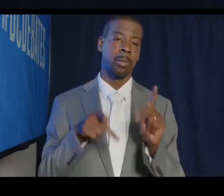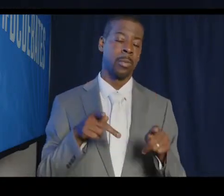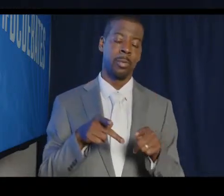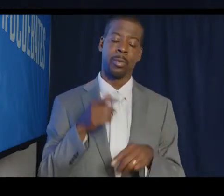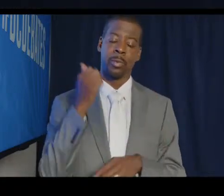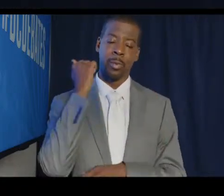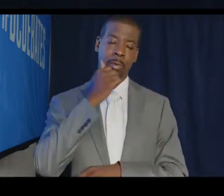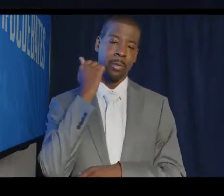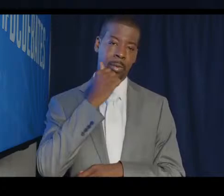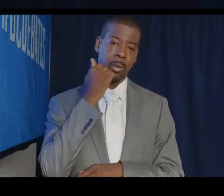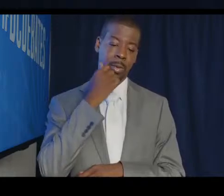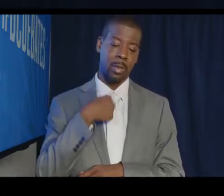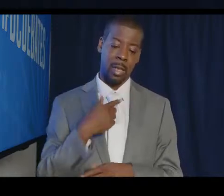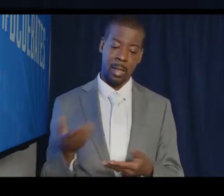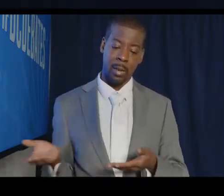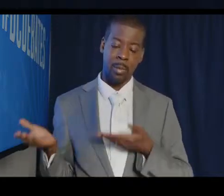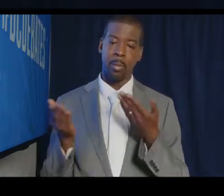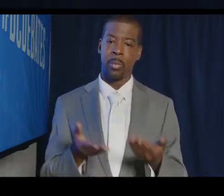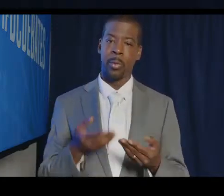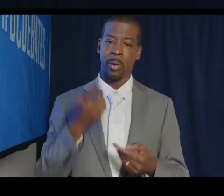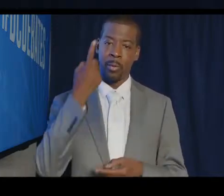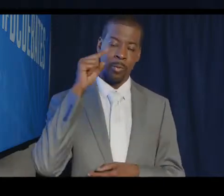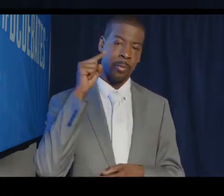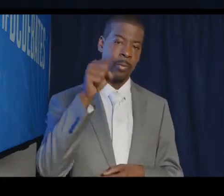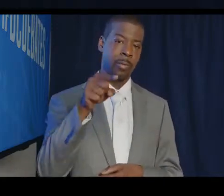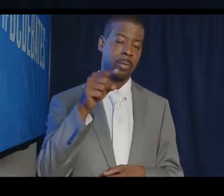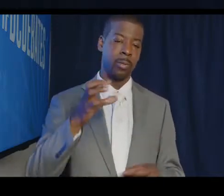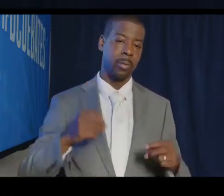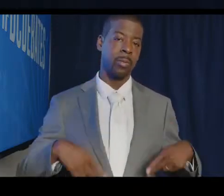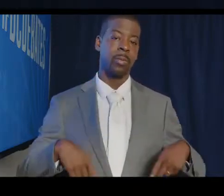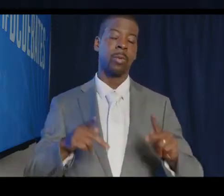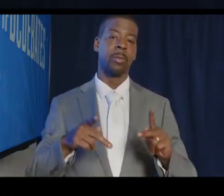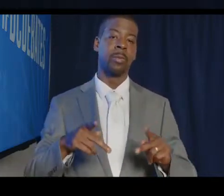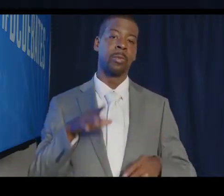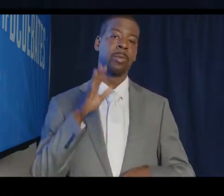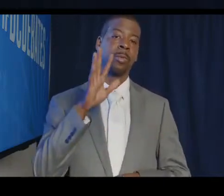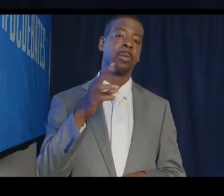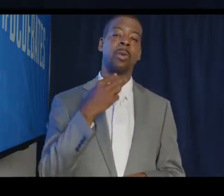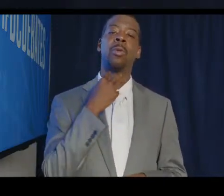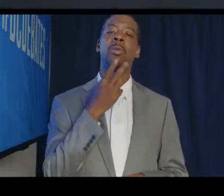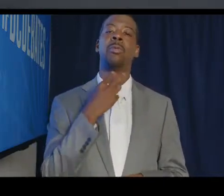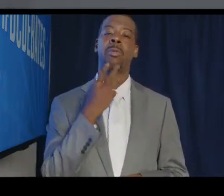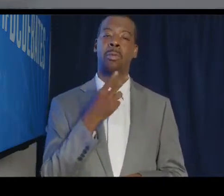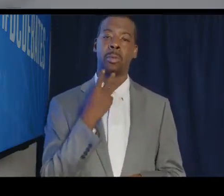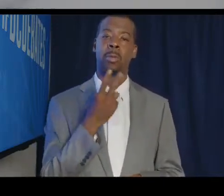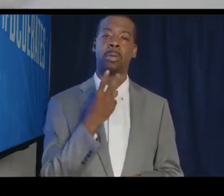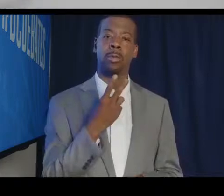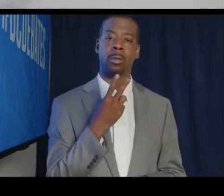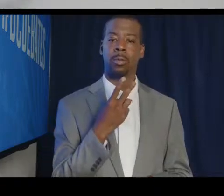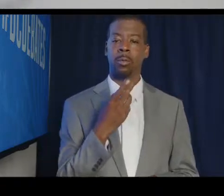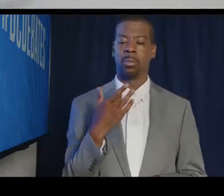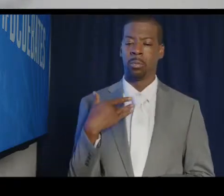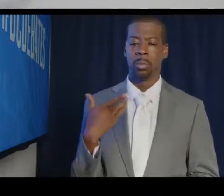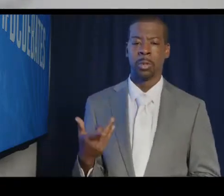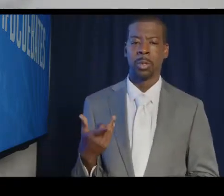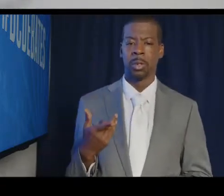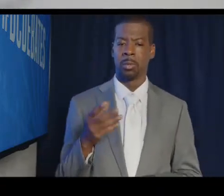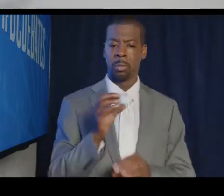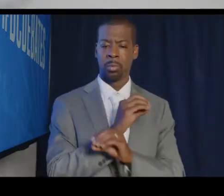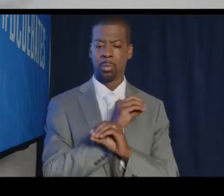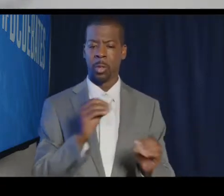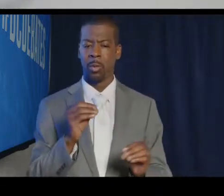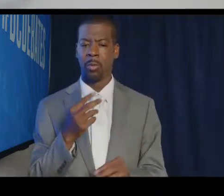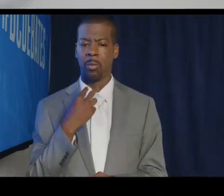I'm bringing to this race and to this campaign is an opportunity for the voices of all of those people who feel often that you're unheard and